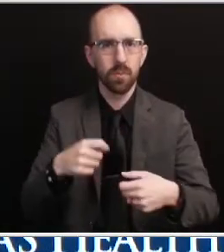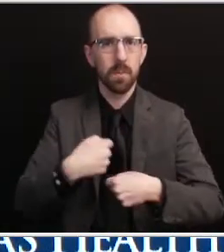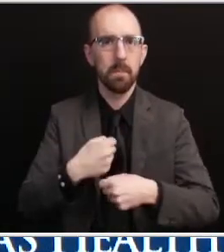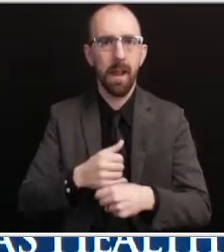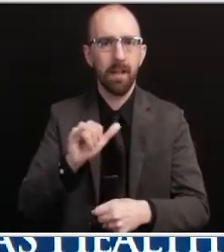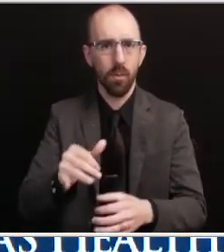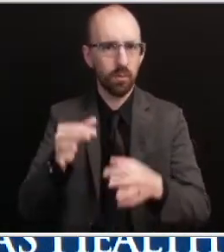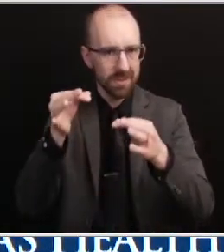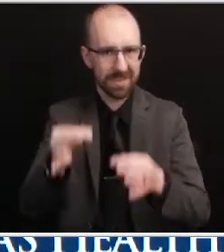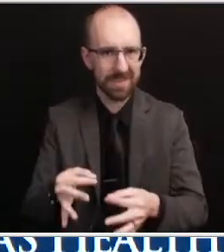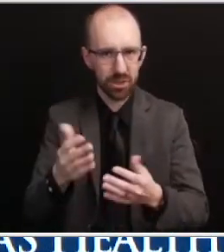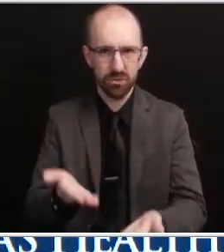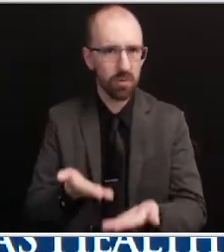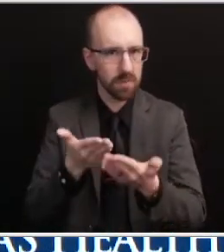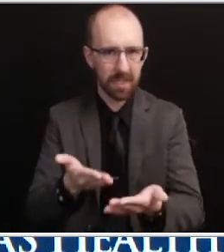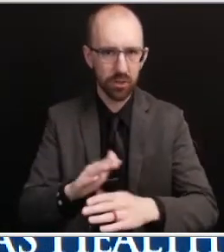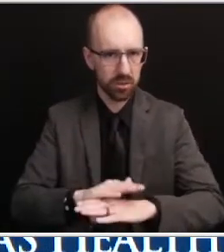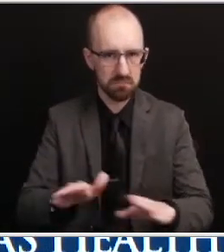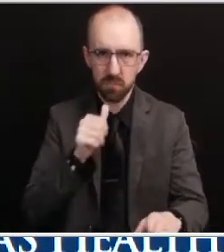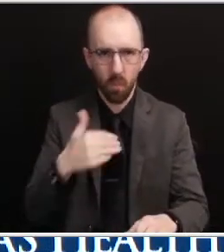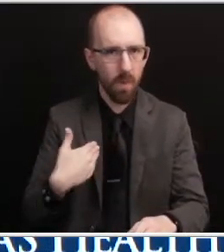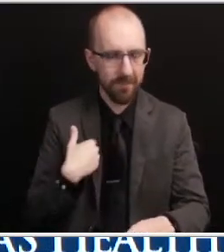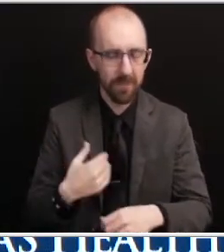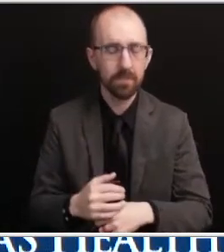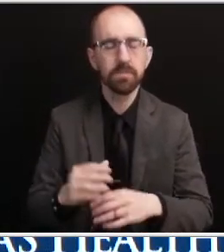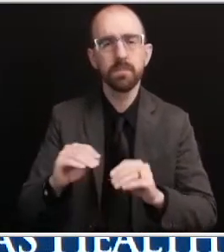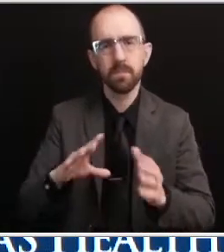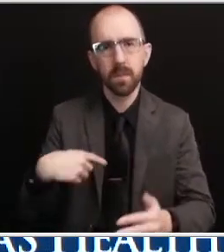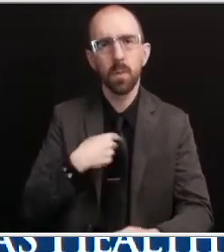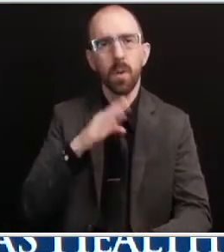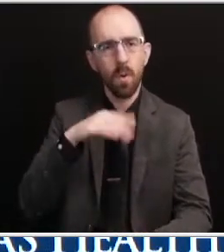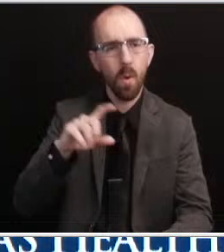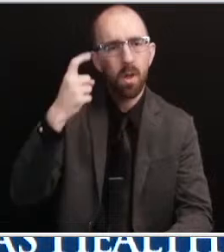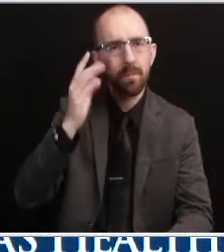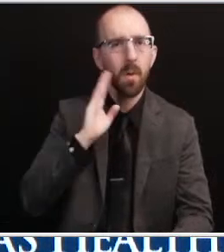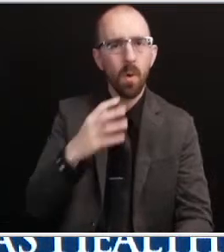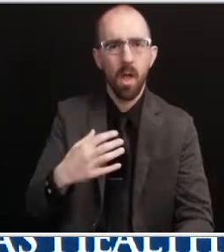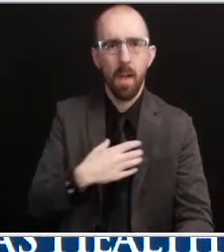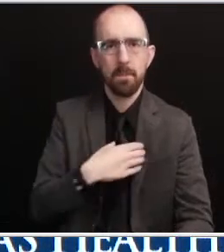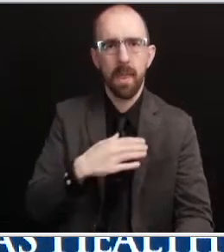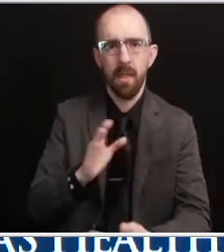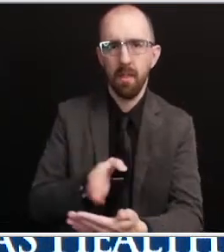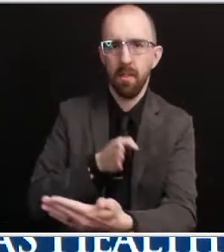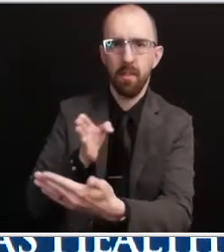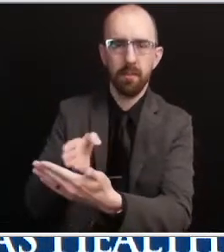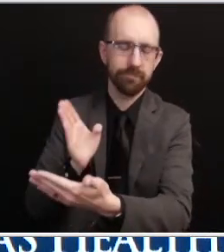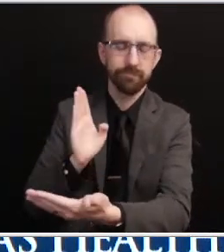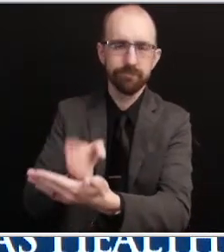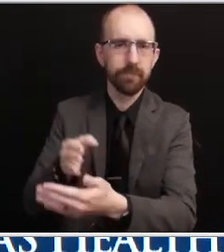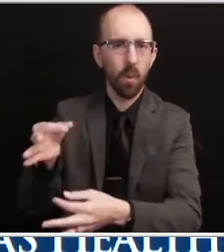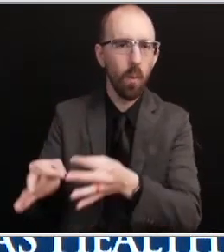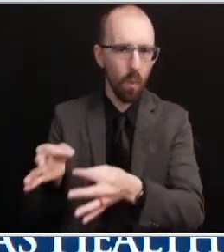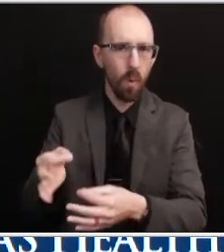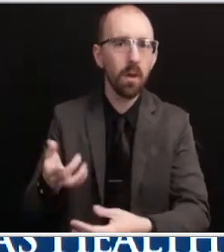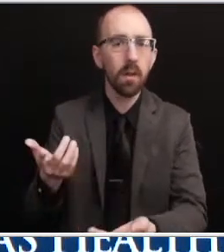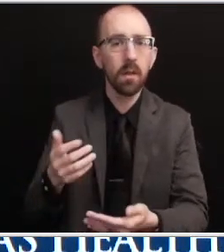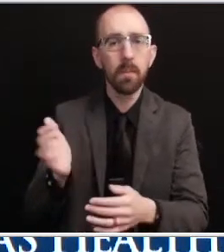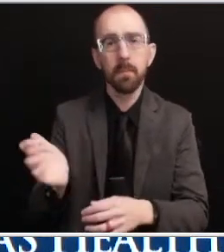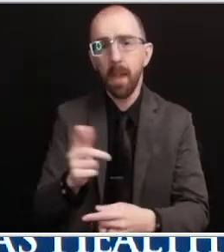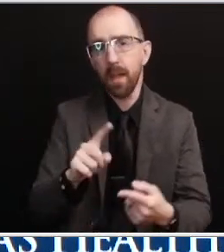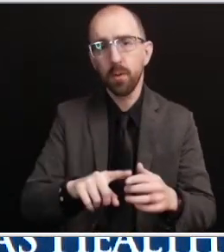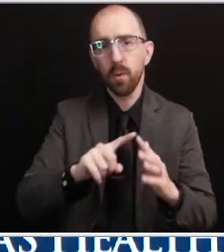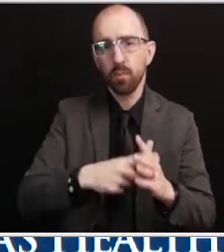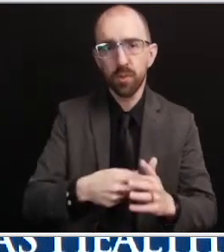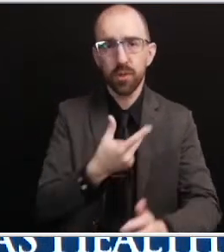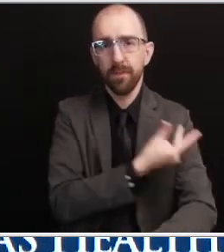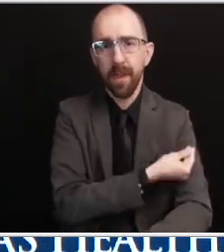recommendations. Obviously, we know the government will appeal that. So, but for right now, going back to the original vaccine schedule, which